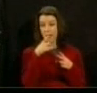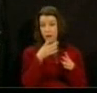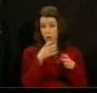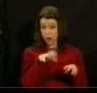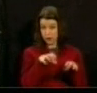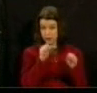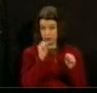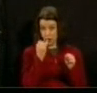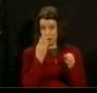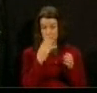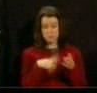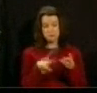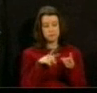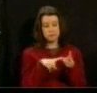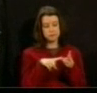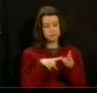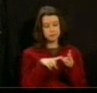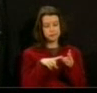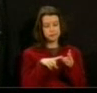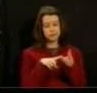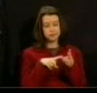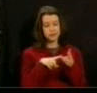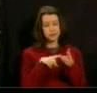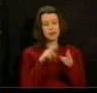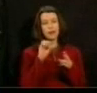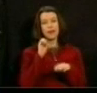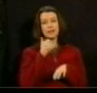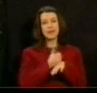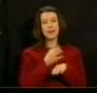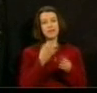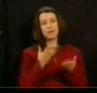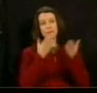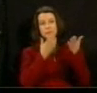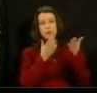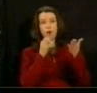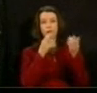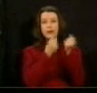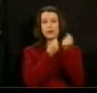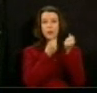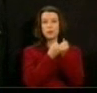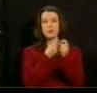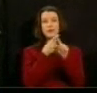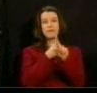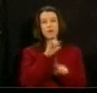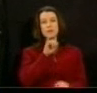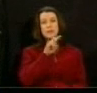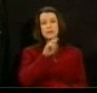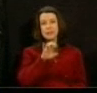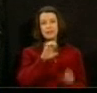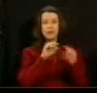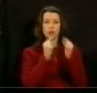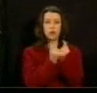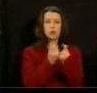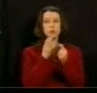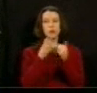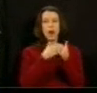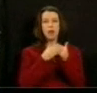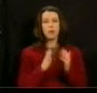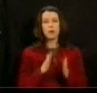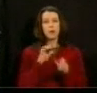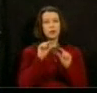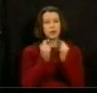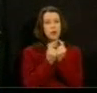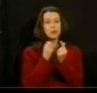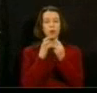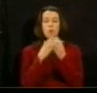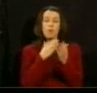position, and a set of recommendations or endorsements from civic groups or neighborhood groups or